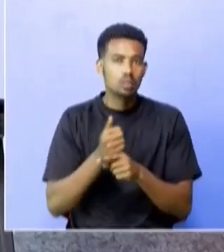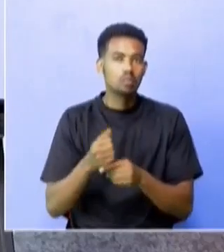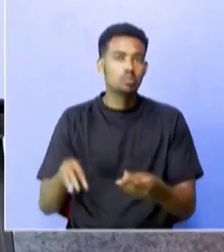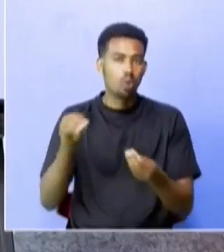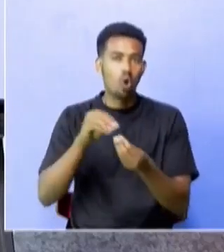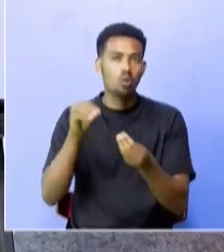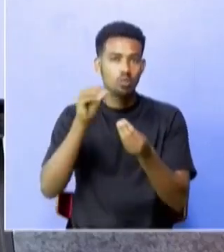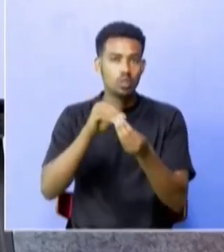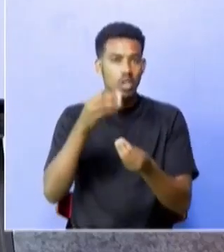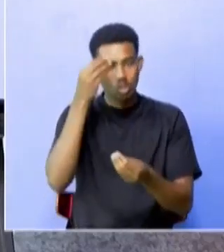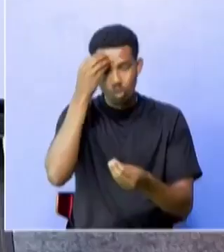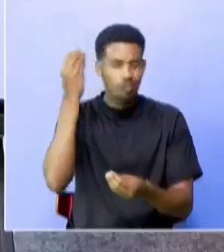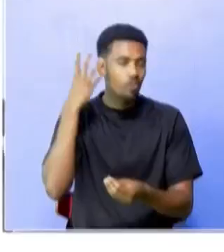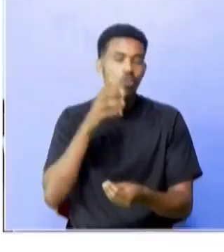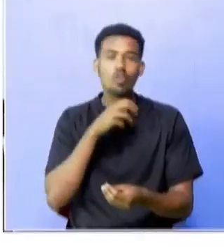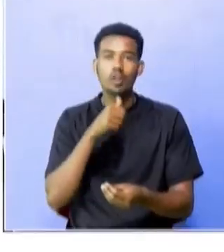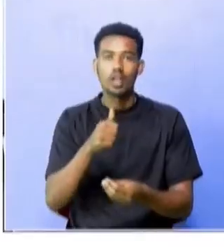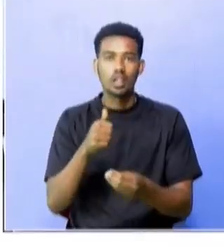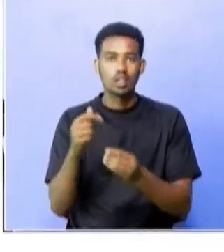your homework.